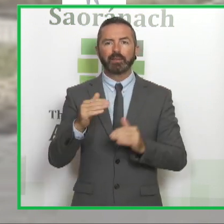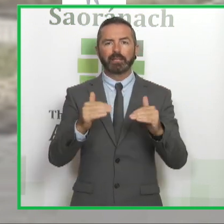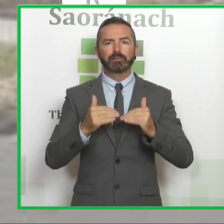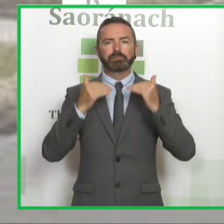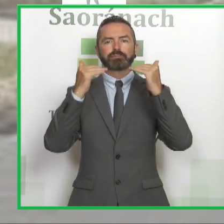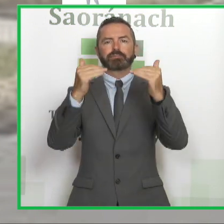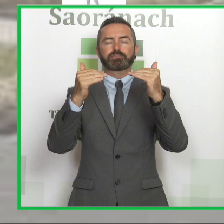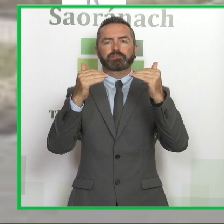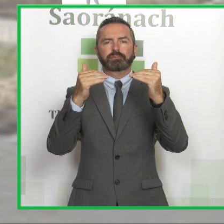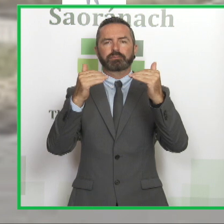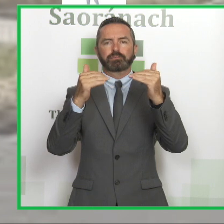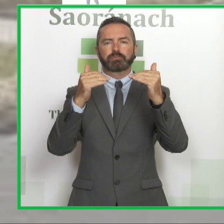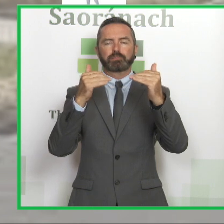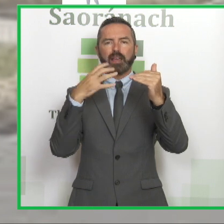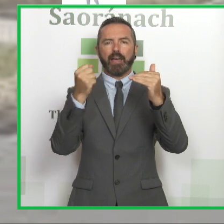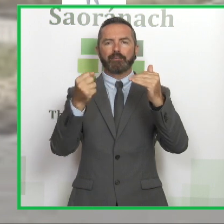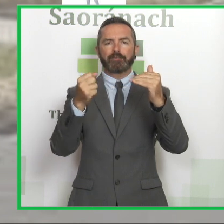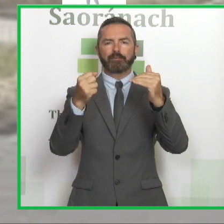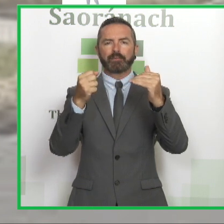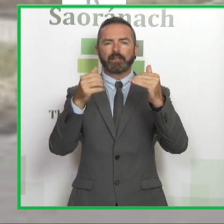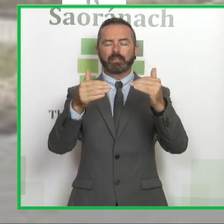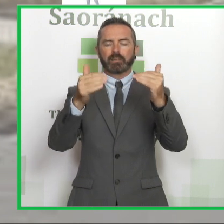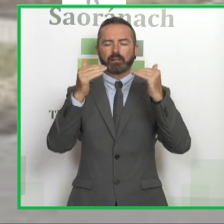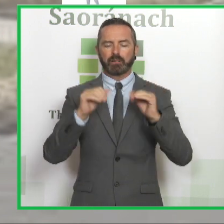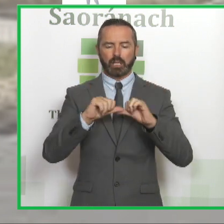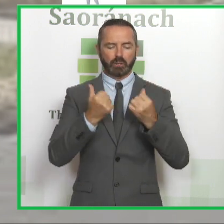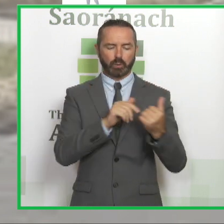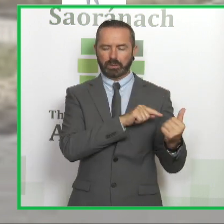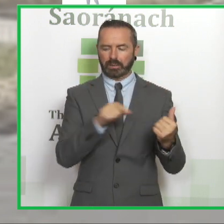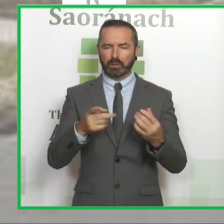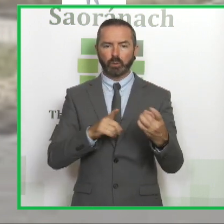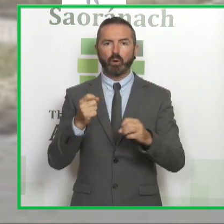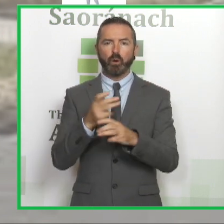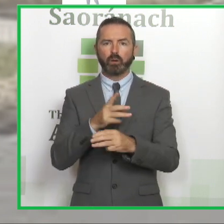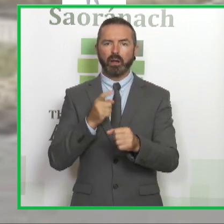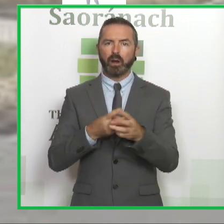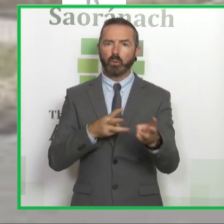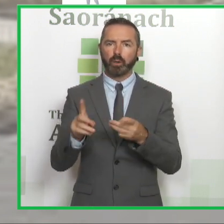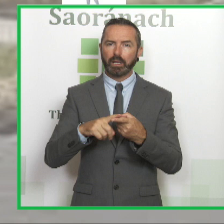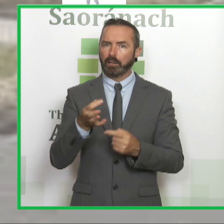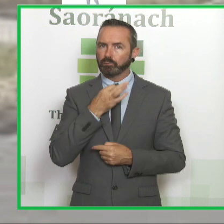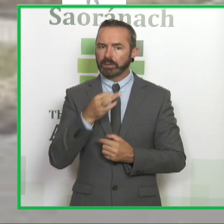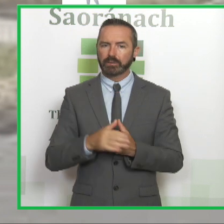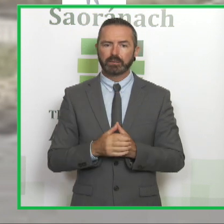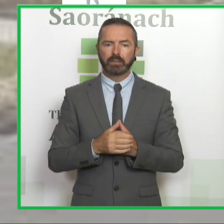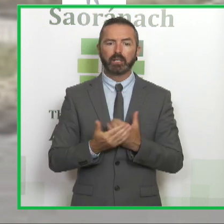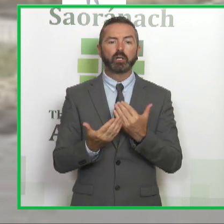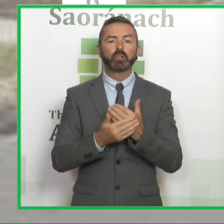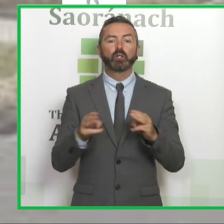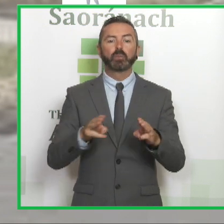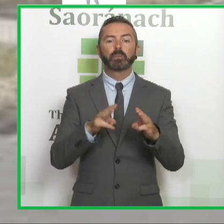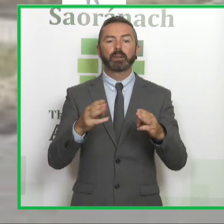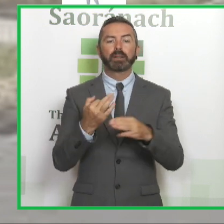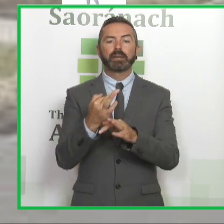actors got the associates to do the work and take the risks. Young people in the family group appear to be higher in the network than